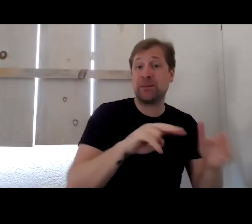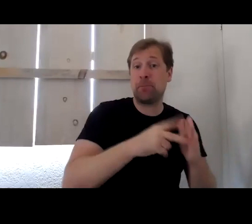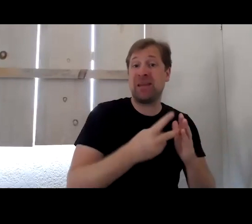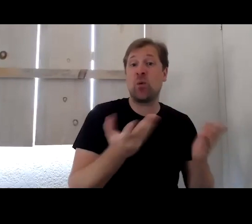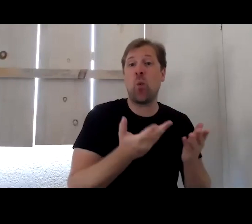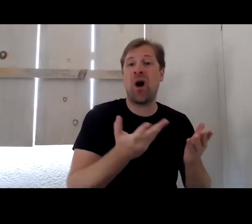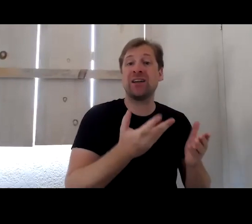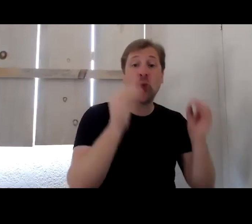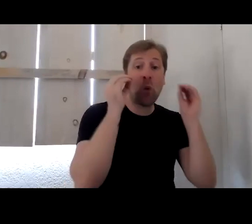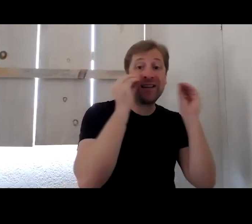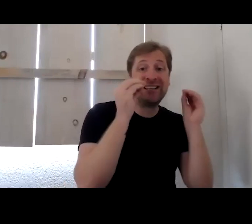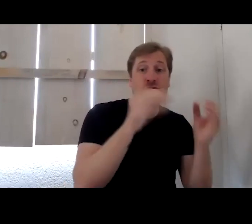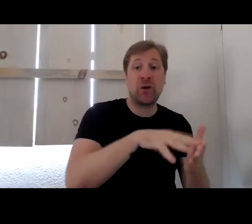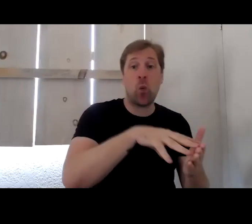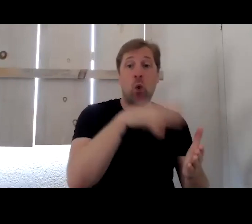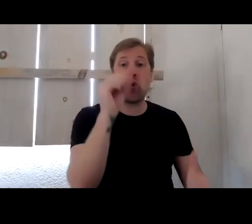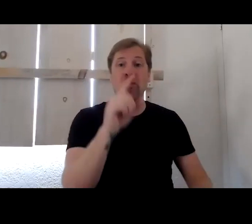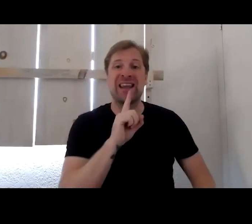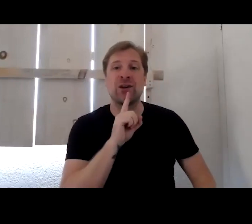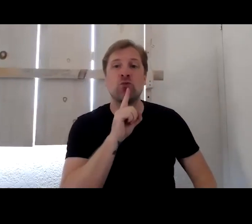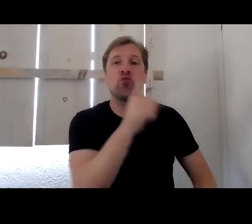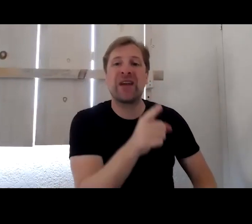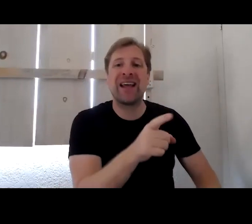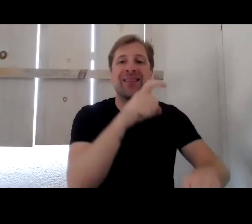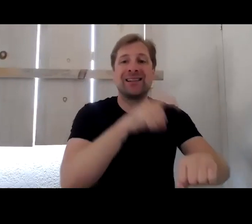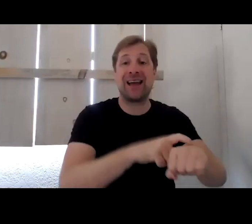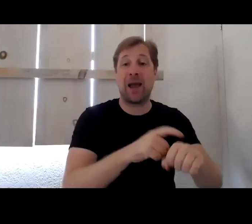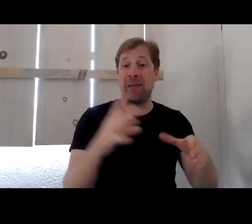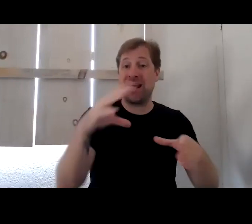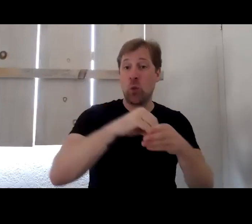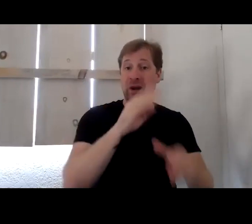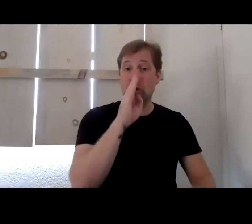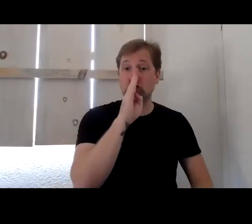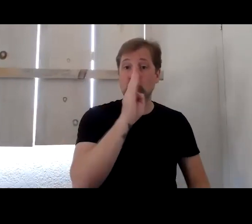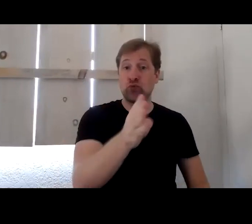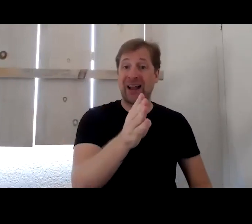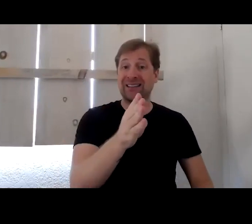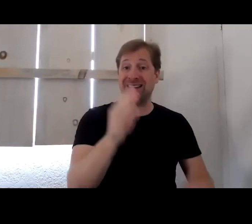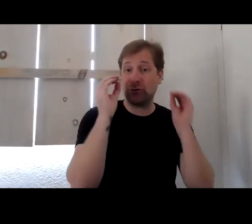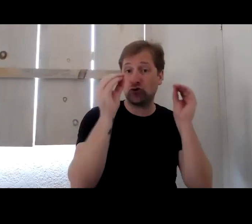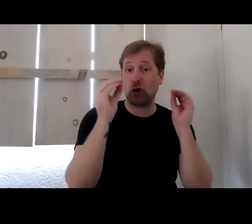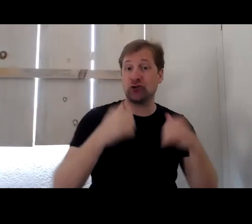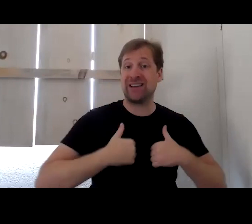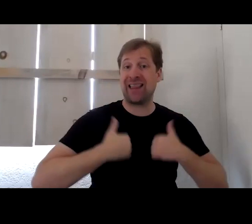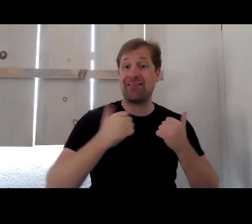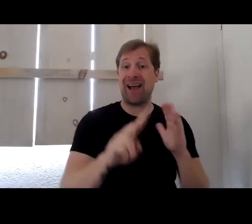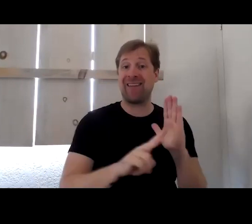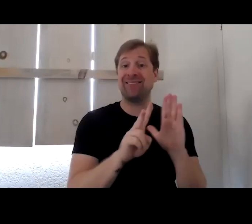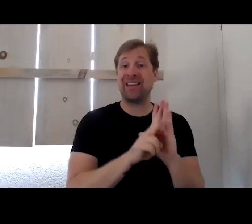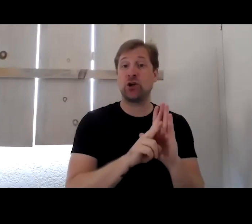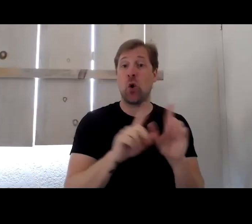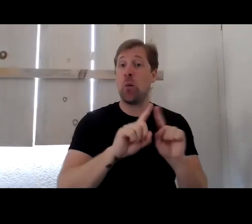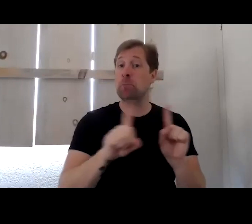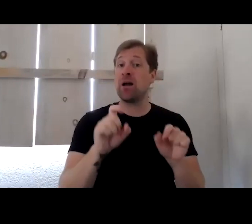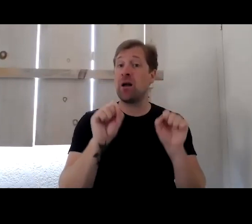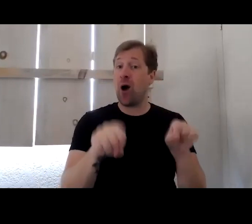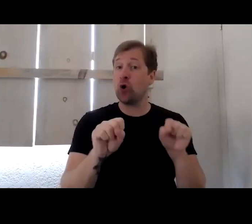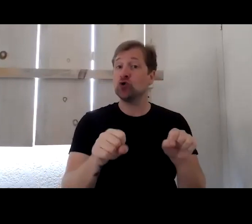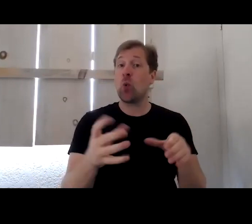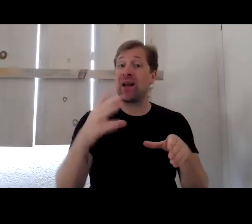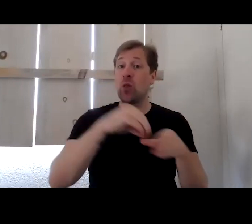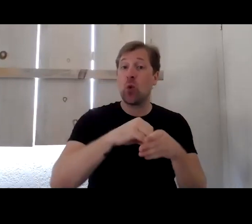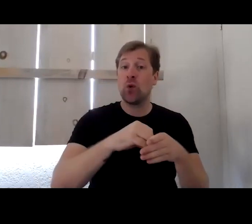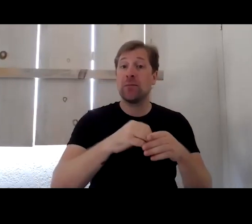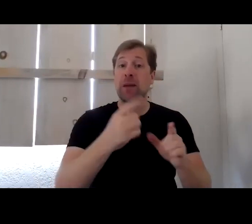happens in real time. It includes direct instruction and live video, but it also could include peer-to-peer learning with teacher